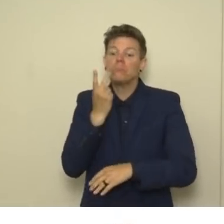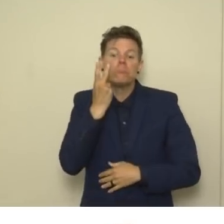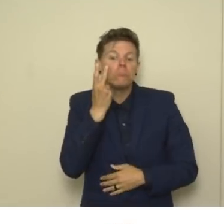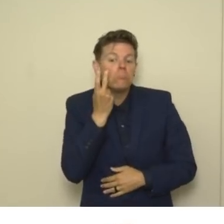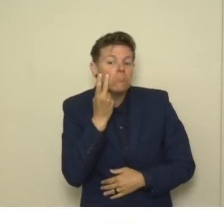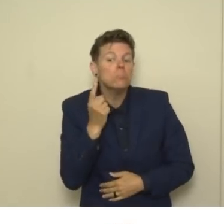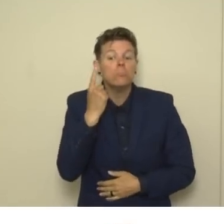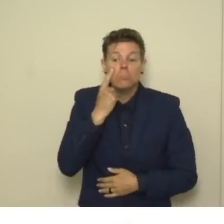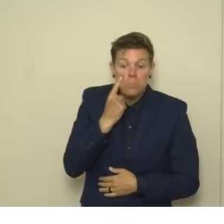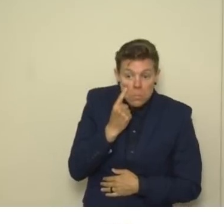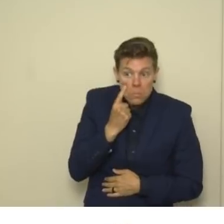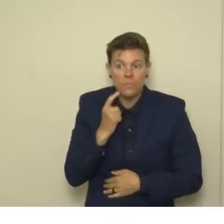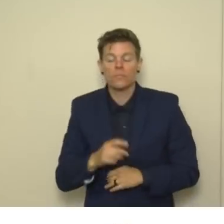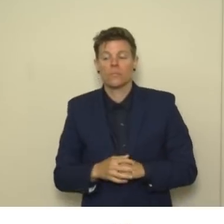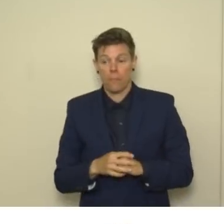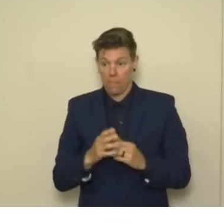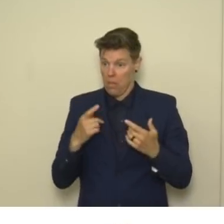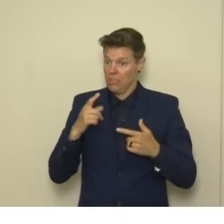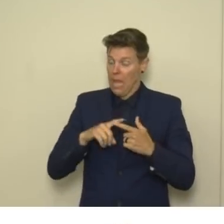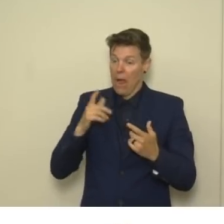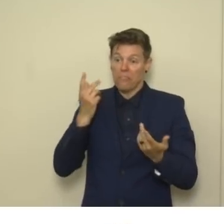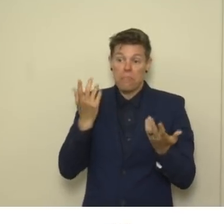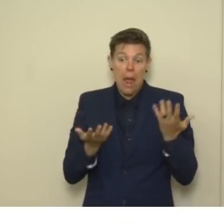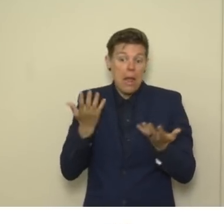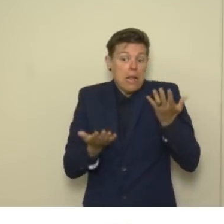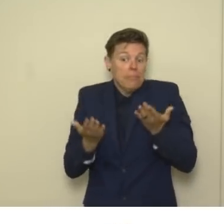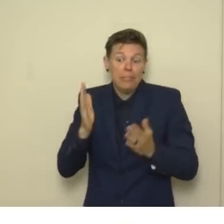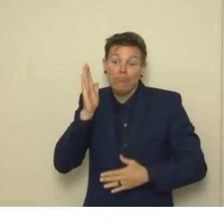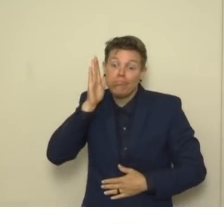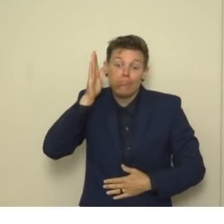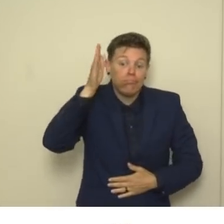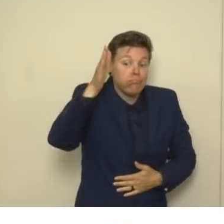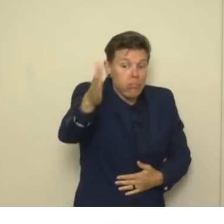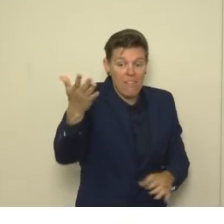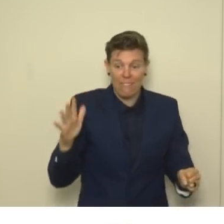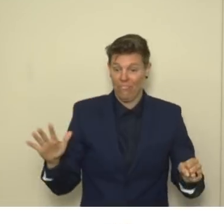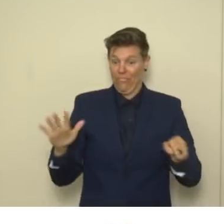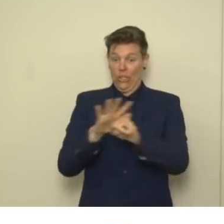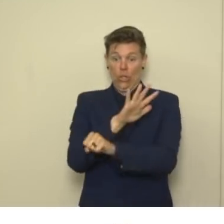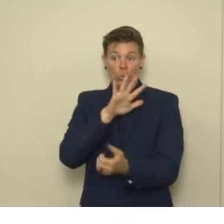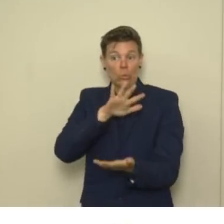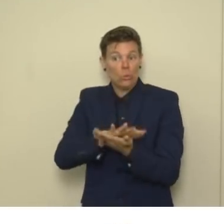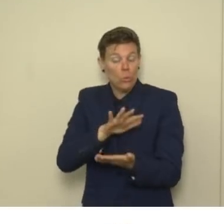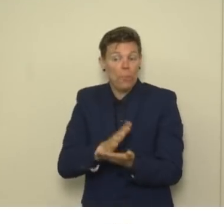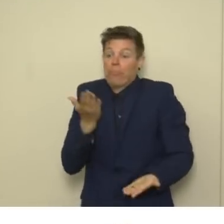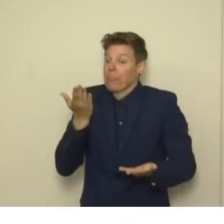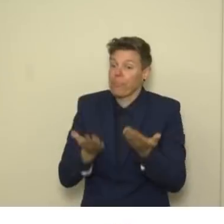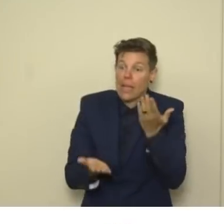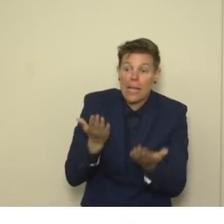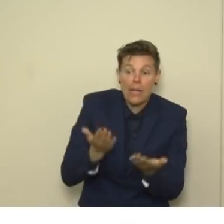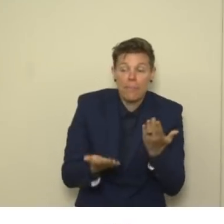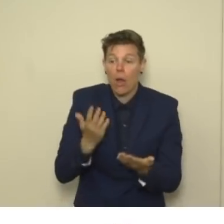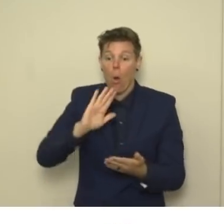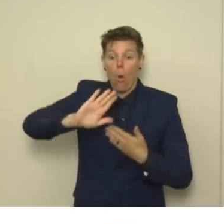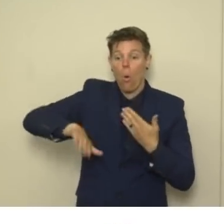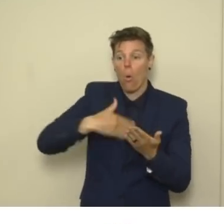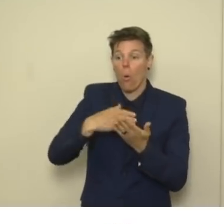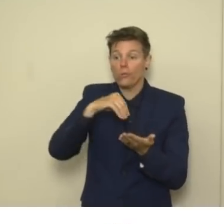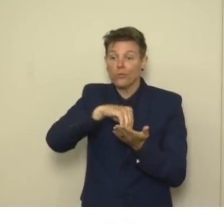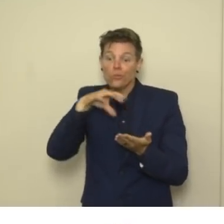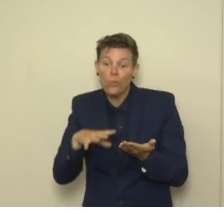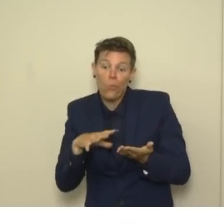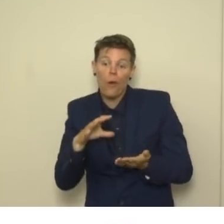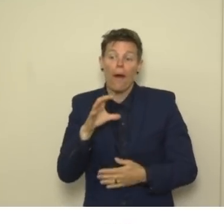We want to get to full reentry in 2 ways. All students, all age groups,